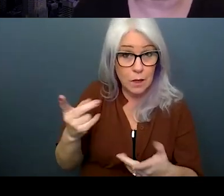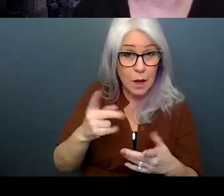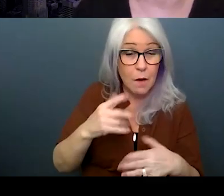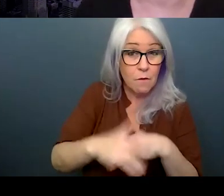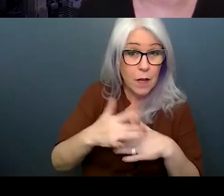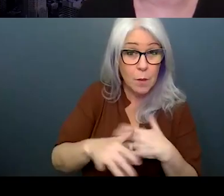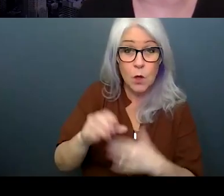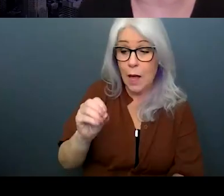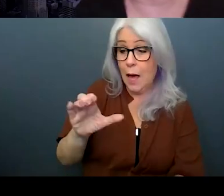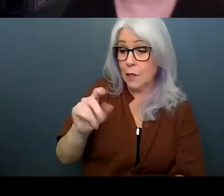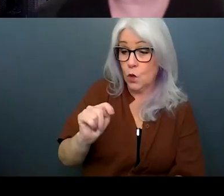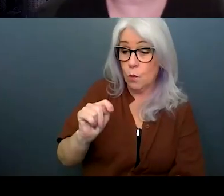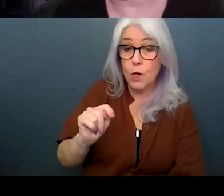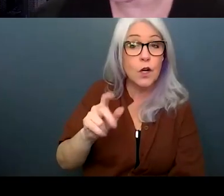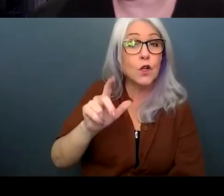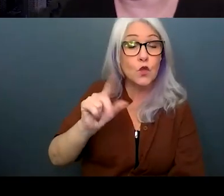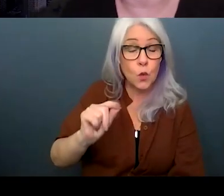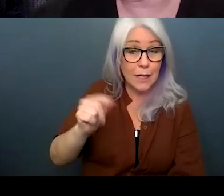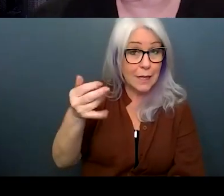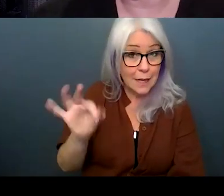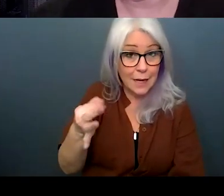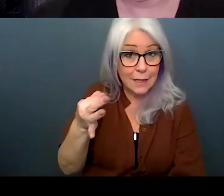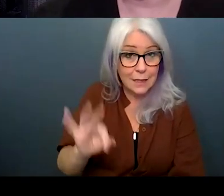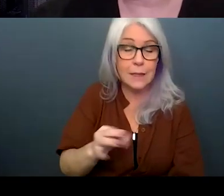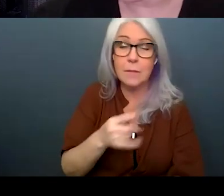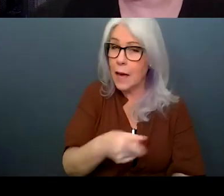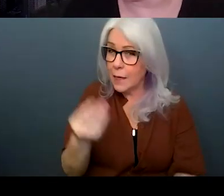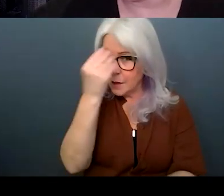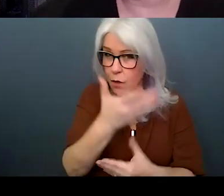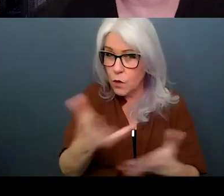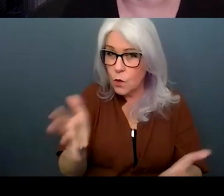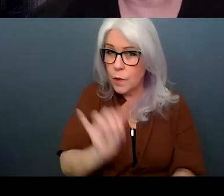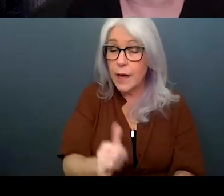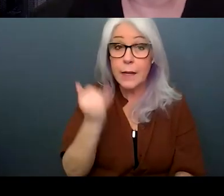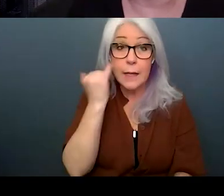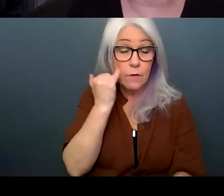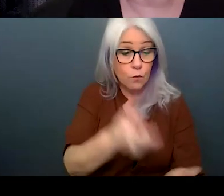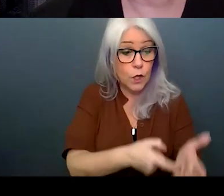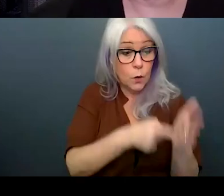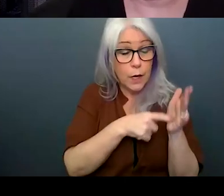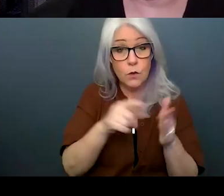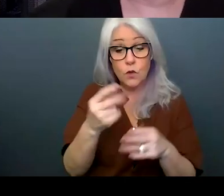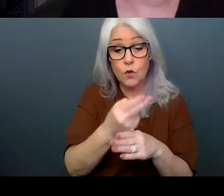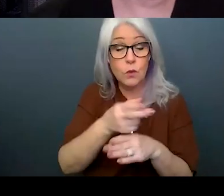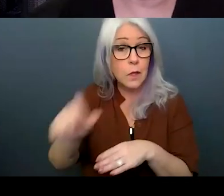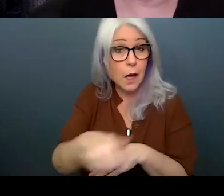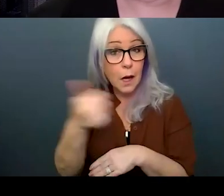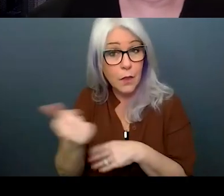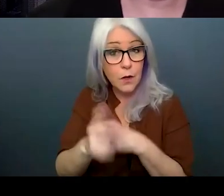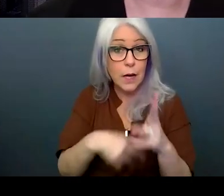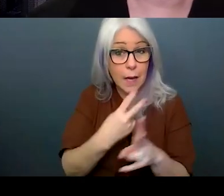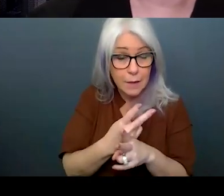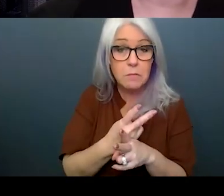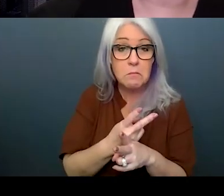2019. And I mention that because if you are required to use any of the other styles that Chandra